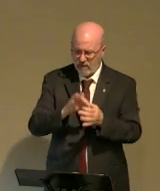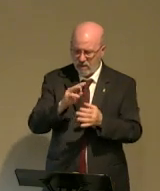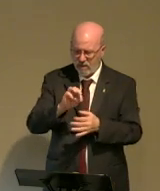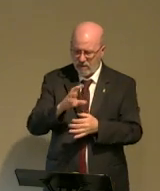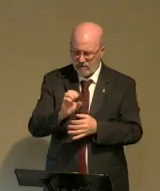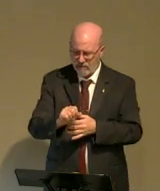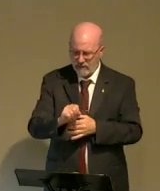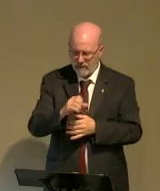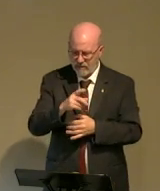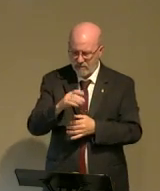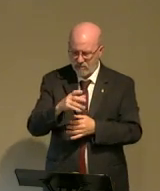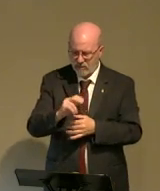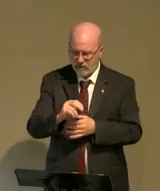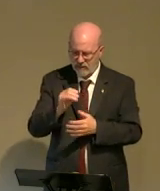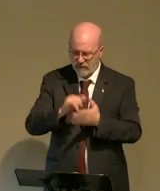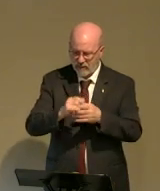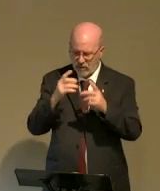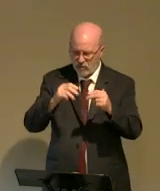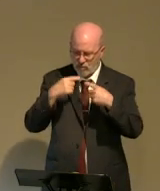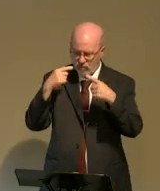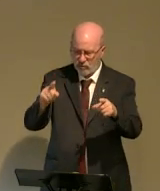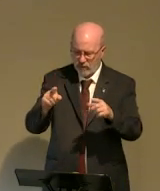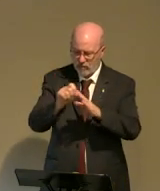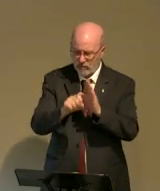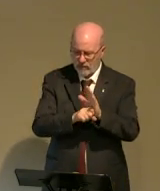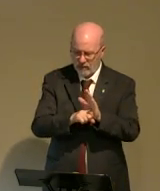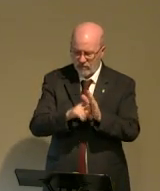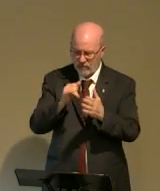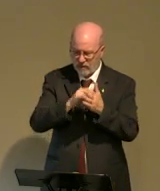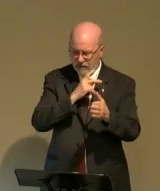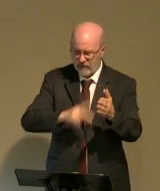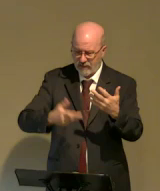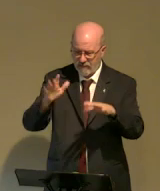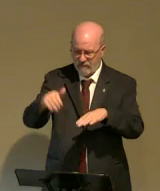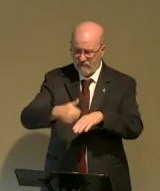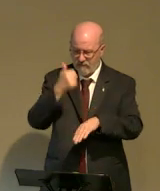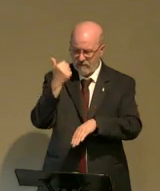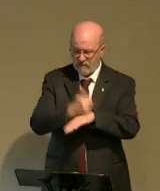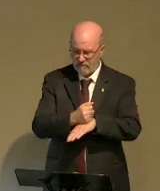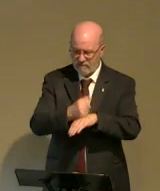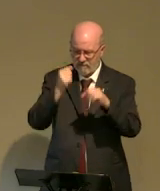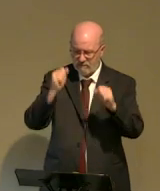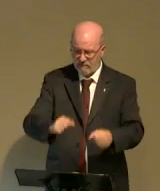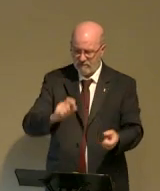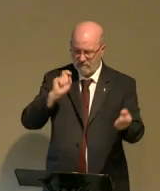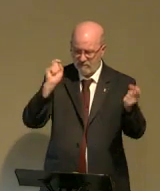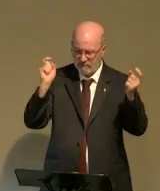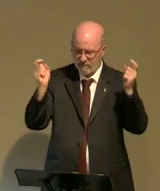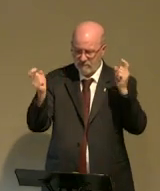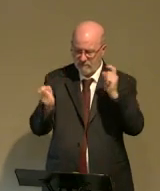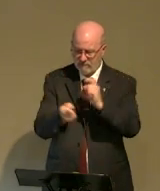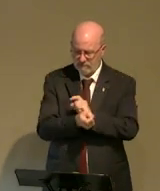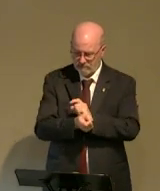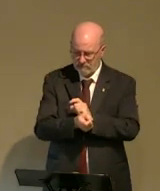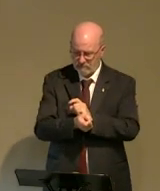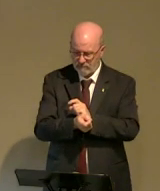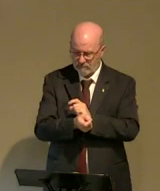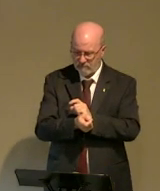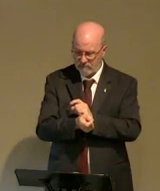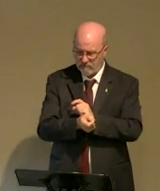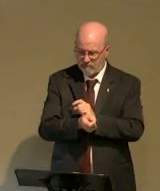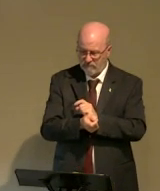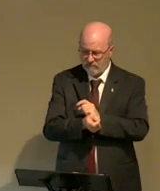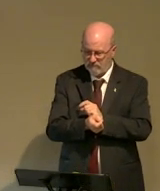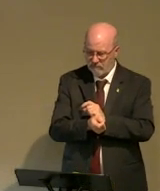that the law of the Medes and Persians is that no decree nor statute which the king establisheth